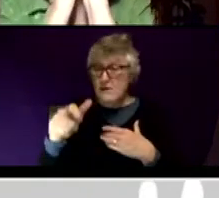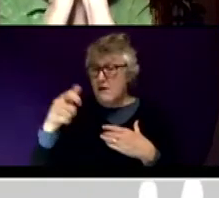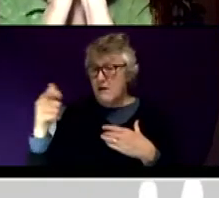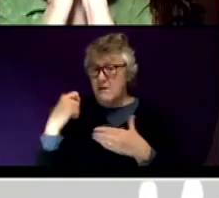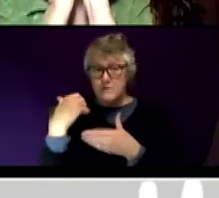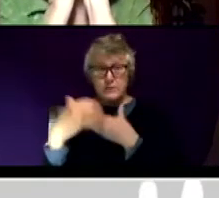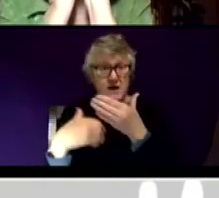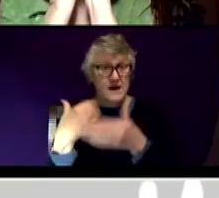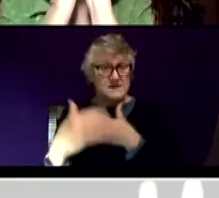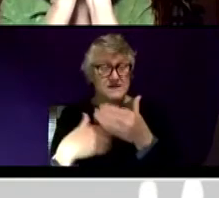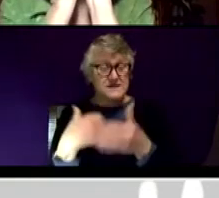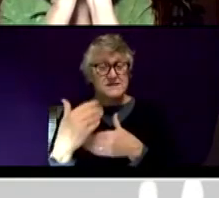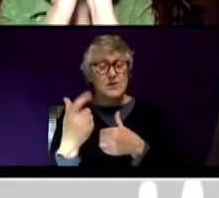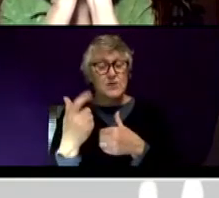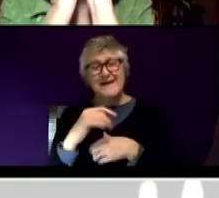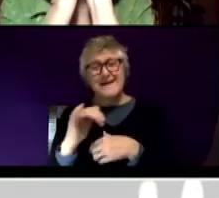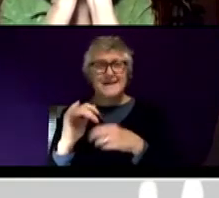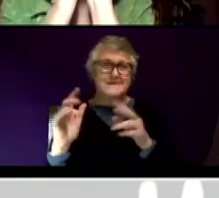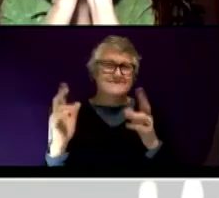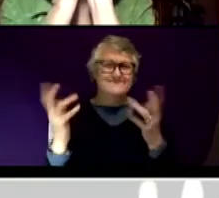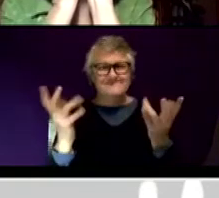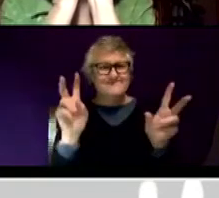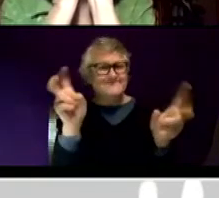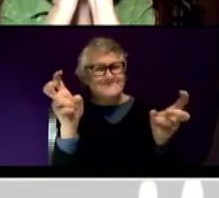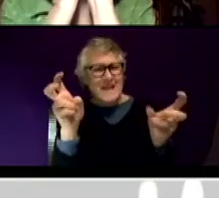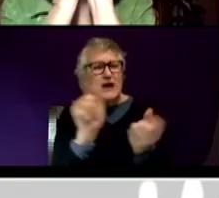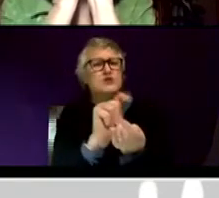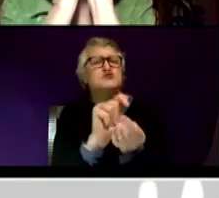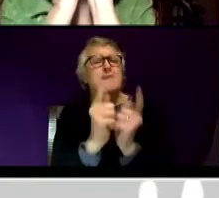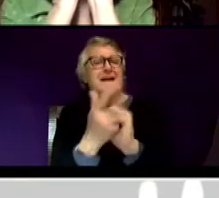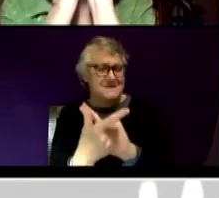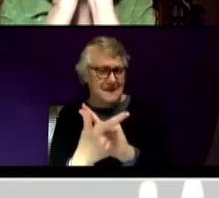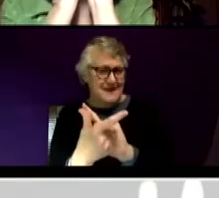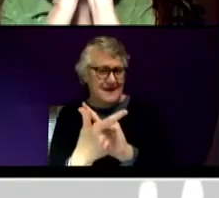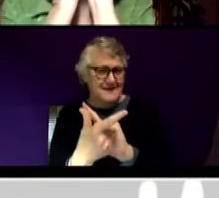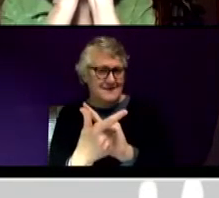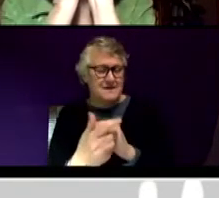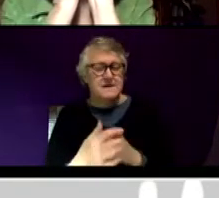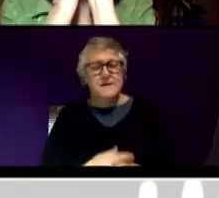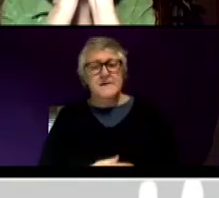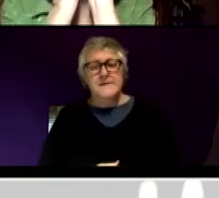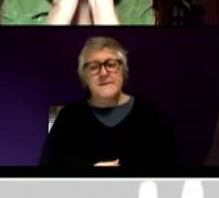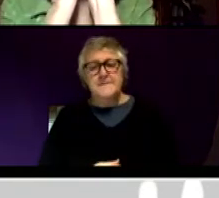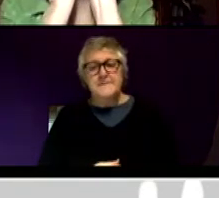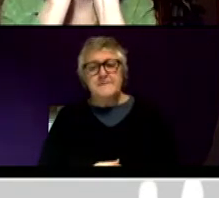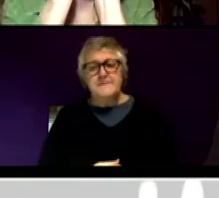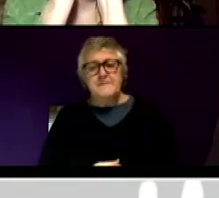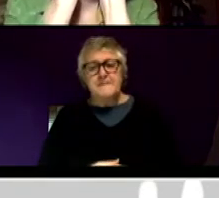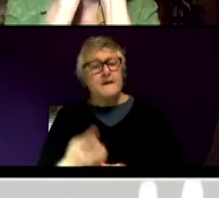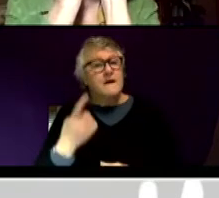we can translate. As far as solid topics,